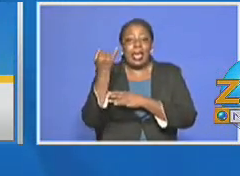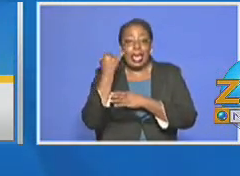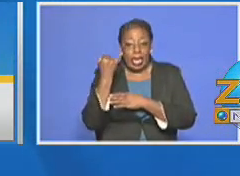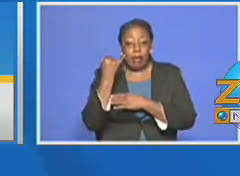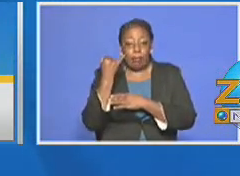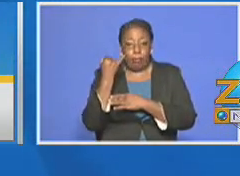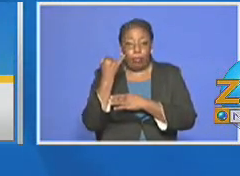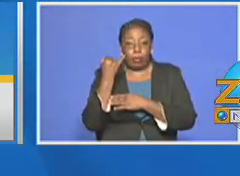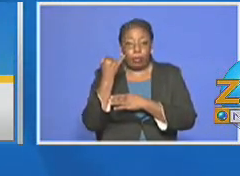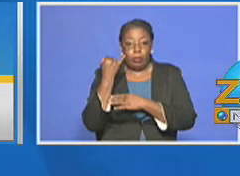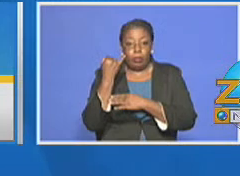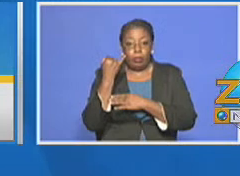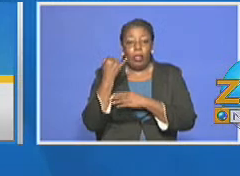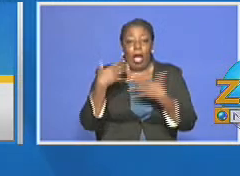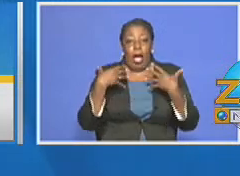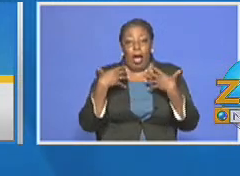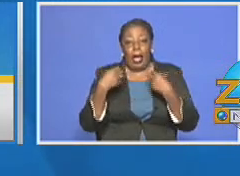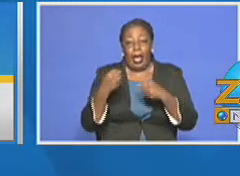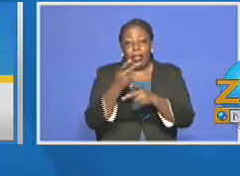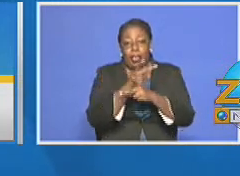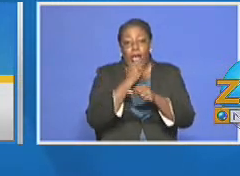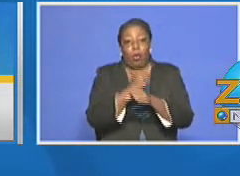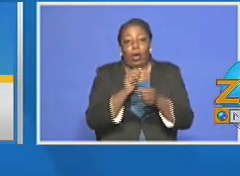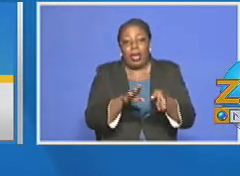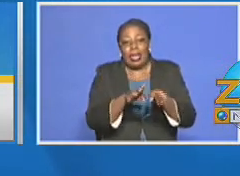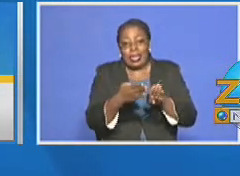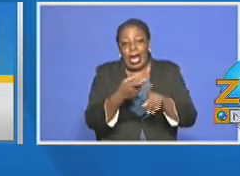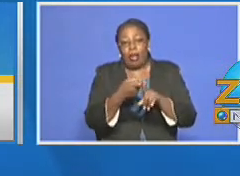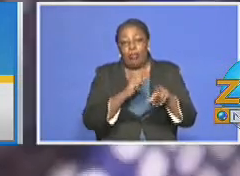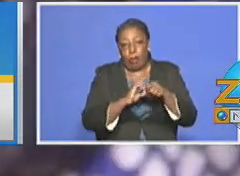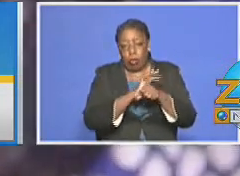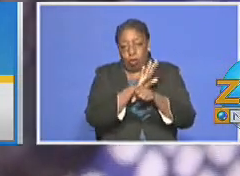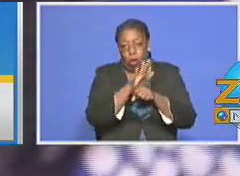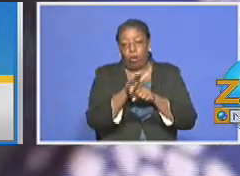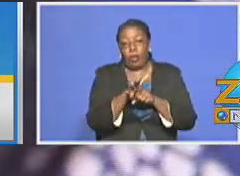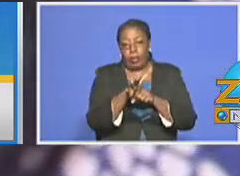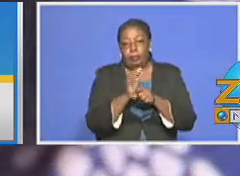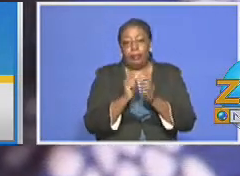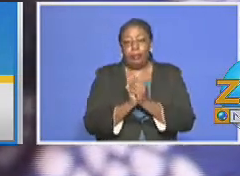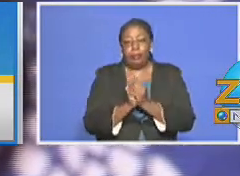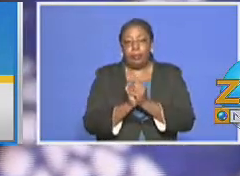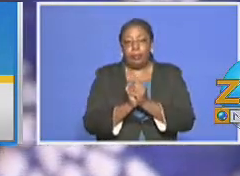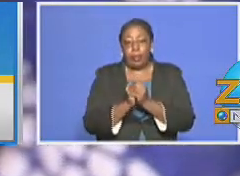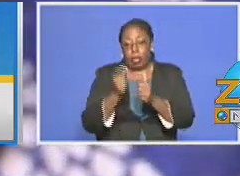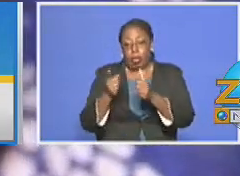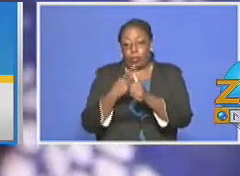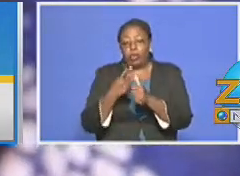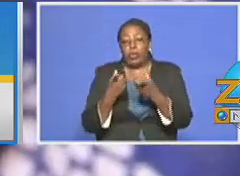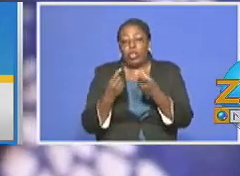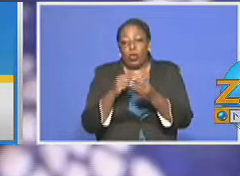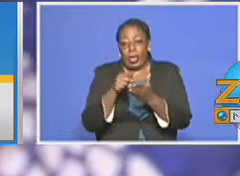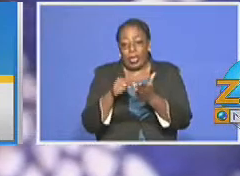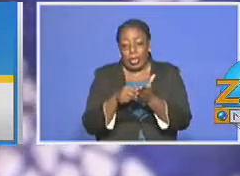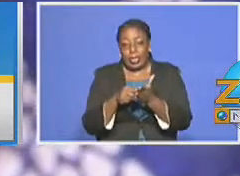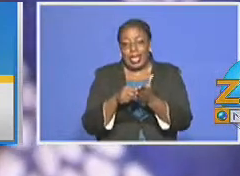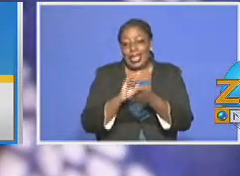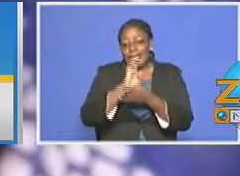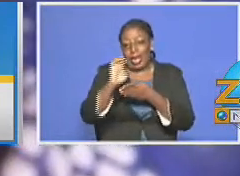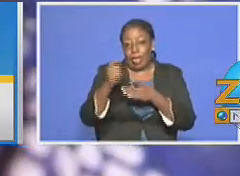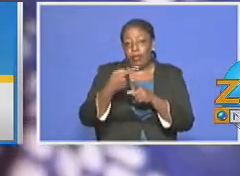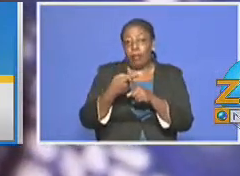from COVID-19. Wells addressed the matter outside Cabinet Tuesday. In the first instance, we're seeking to do that by the end of this month.